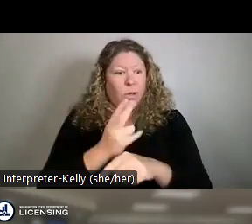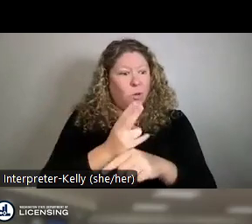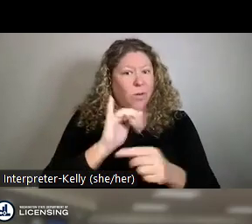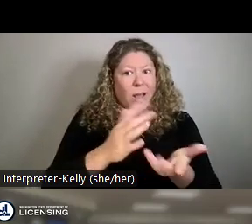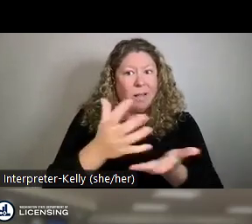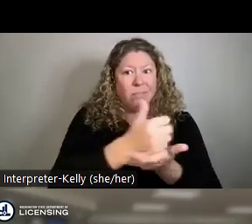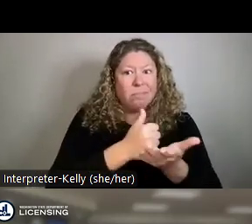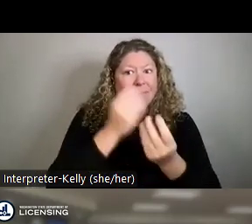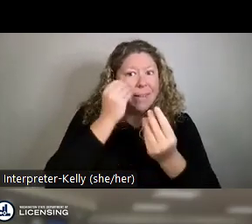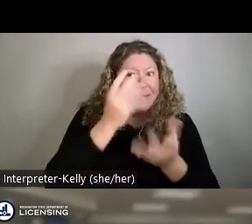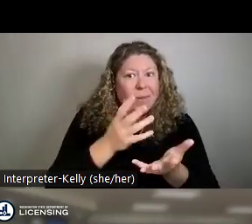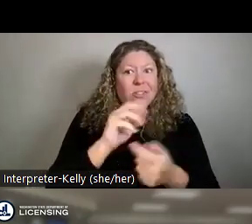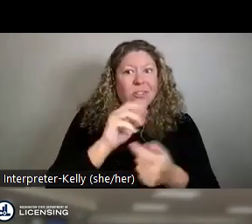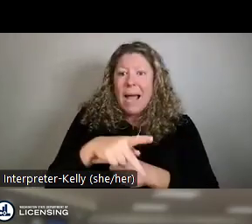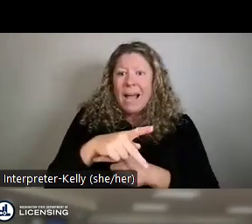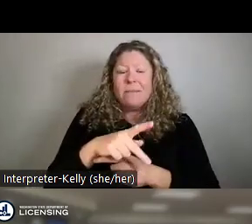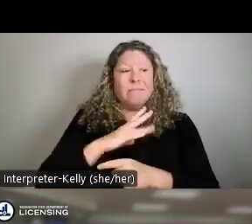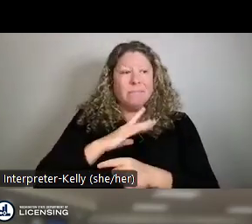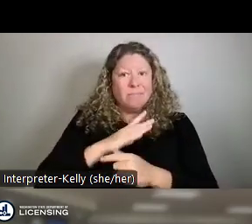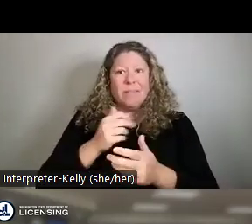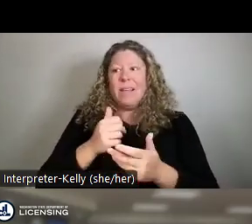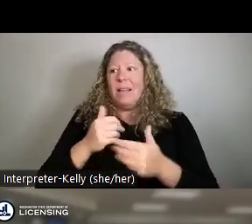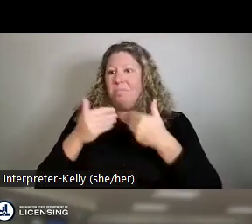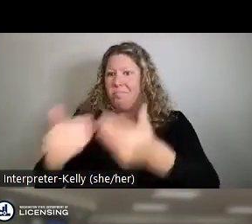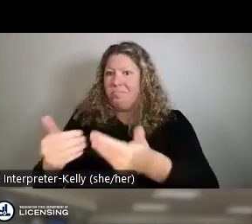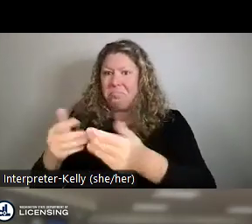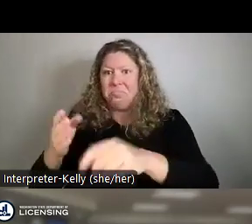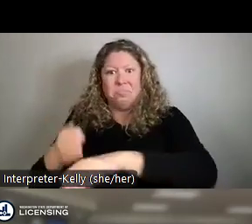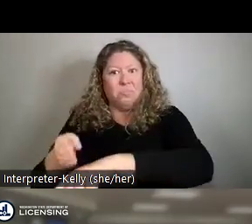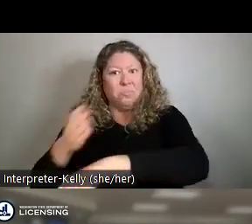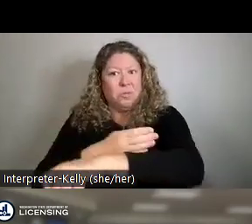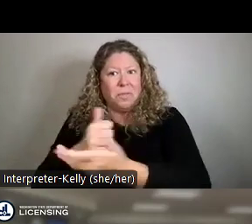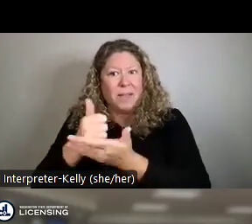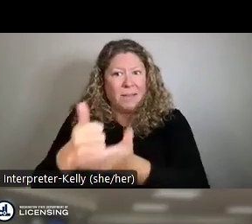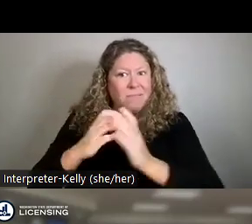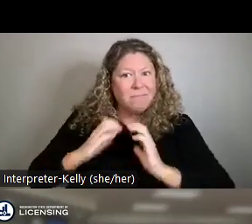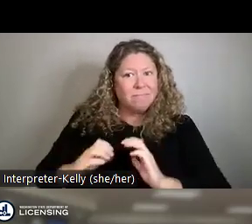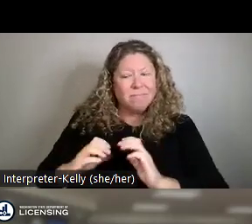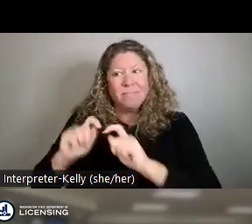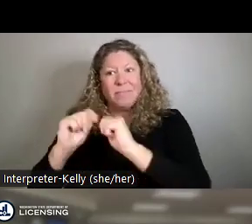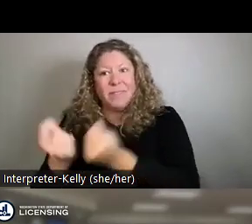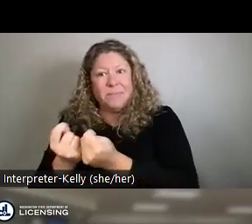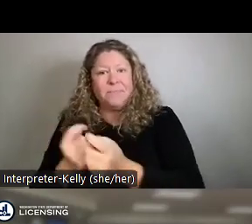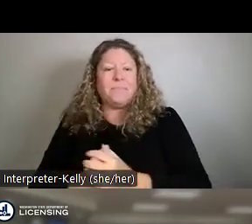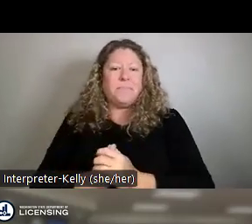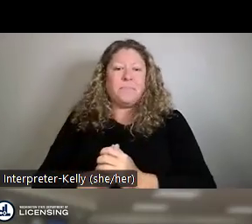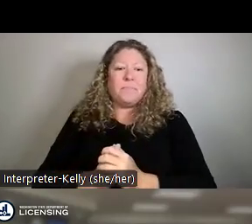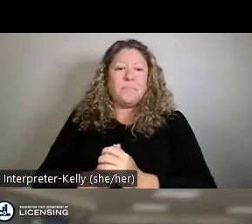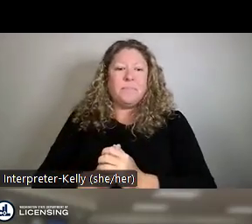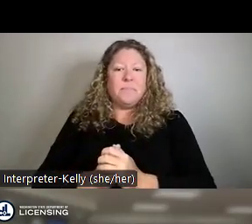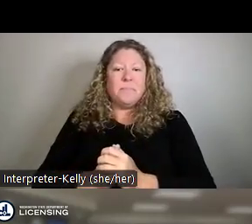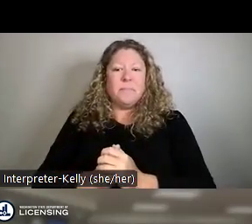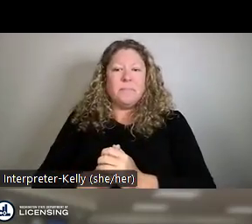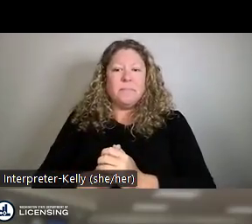make improvements that impacted both our customers and our team. So we hope that you all